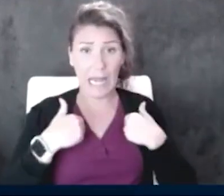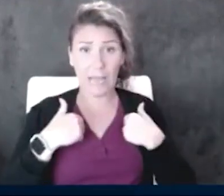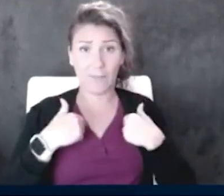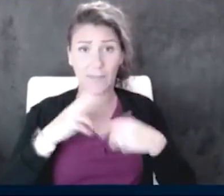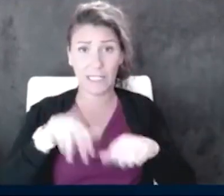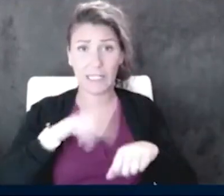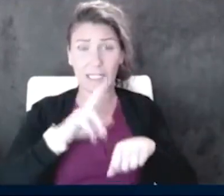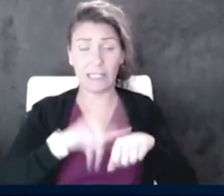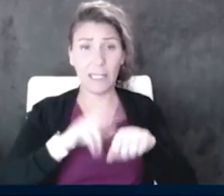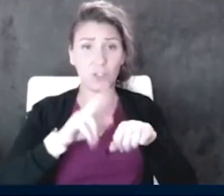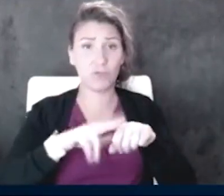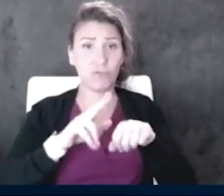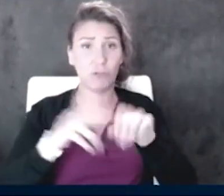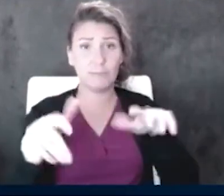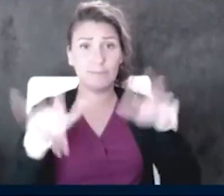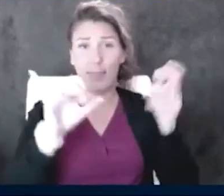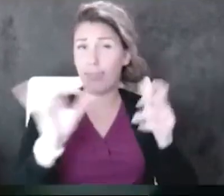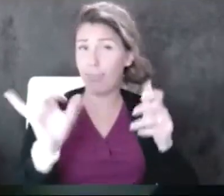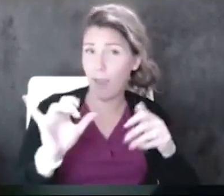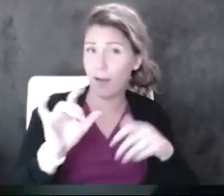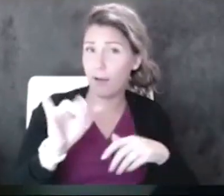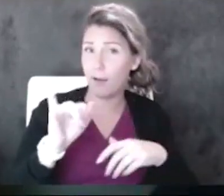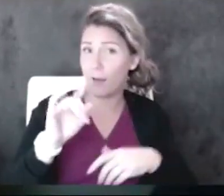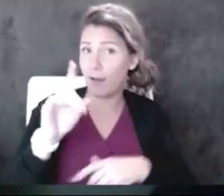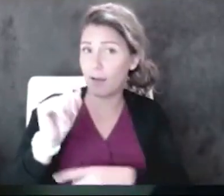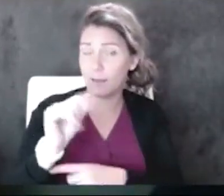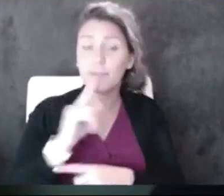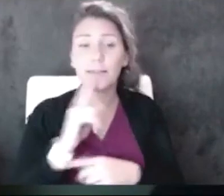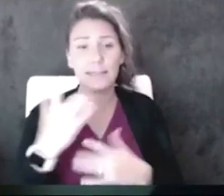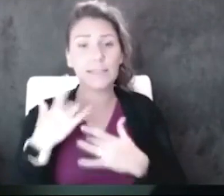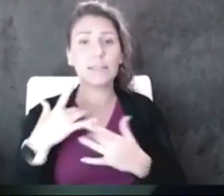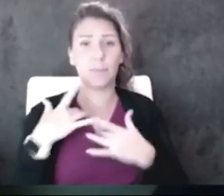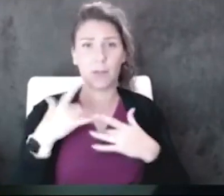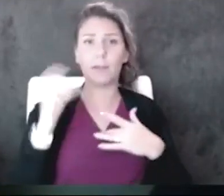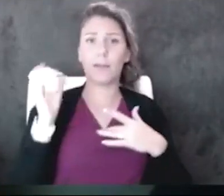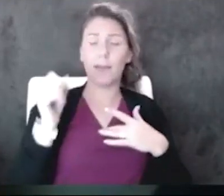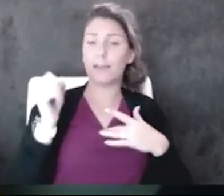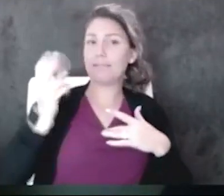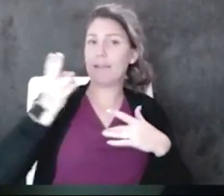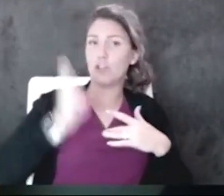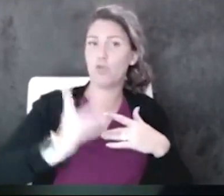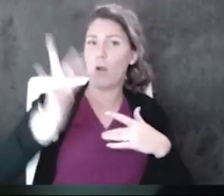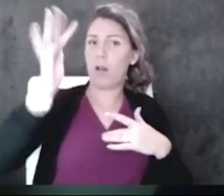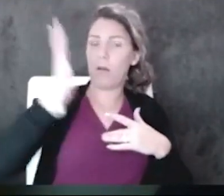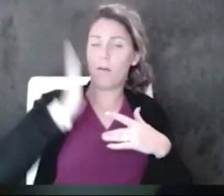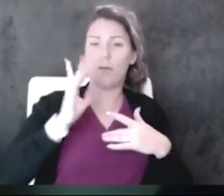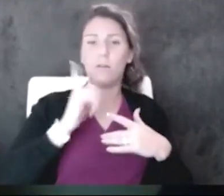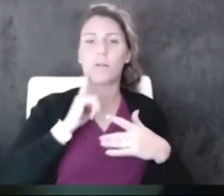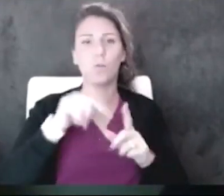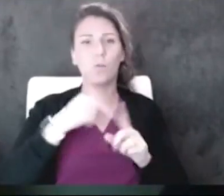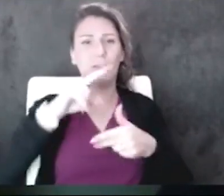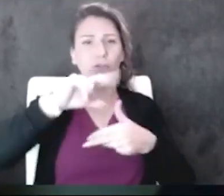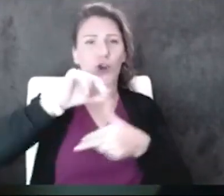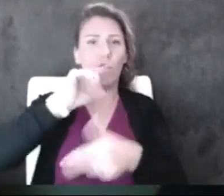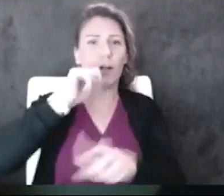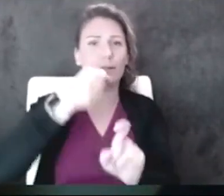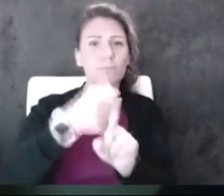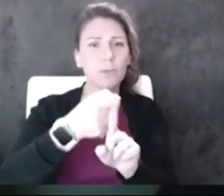Ida? We usually do, yes. Historically, when hurricanes have hit or